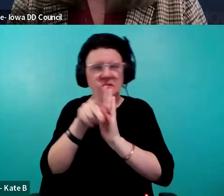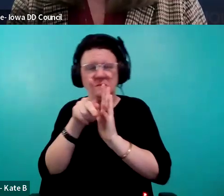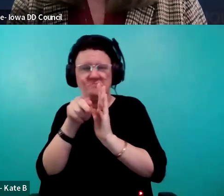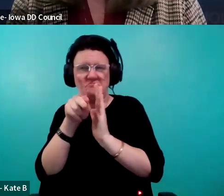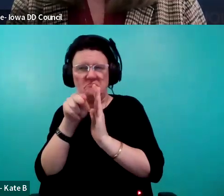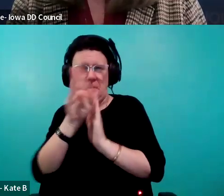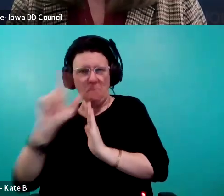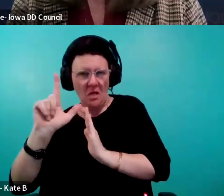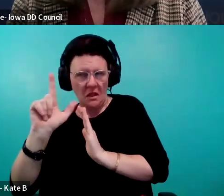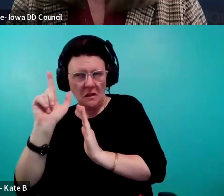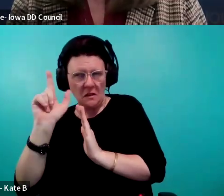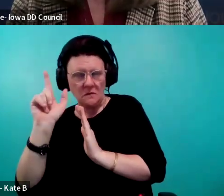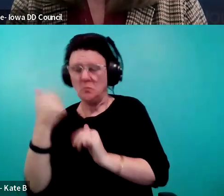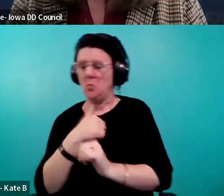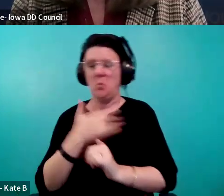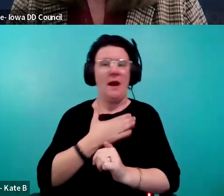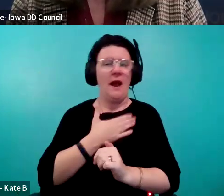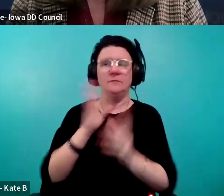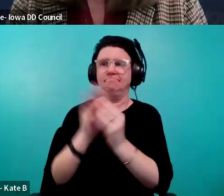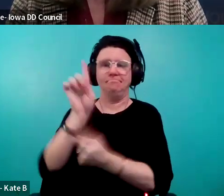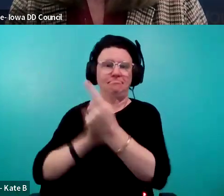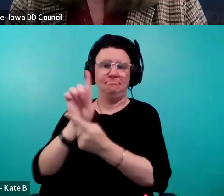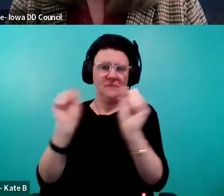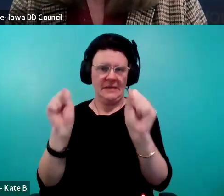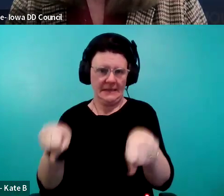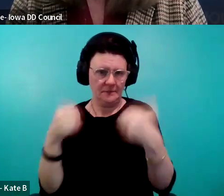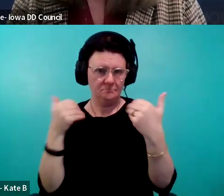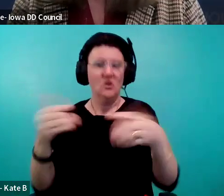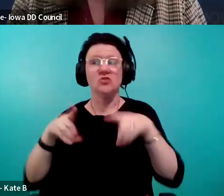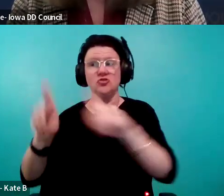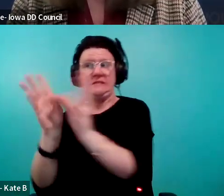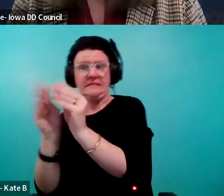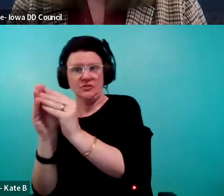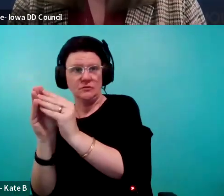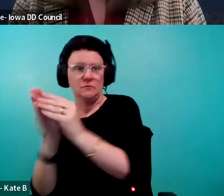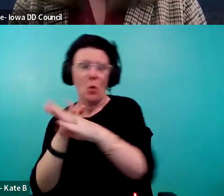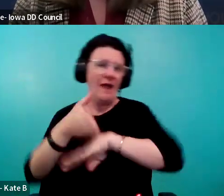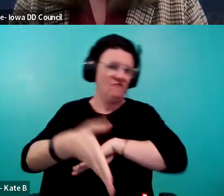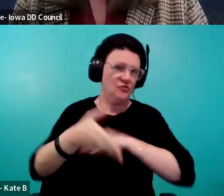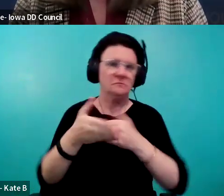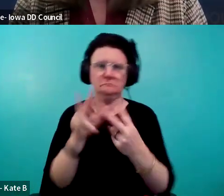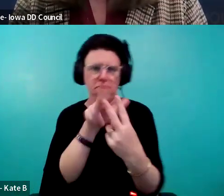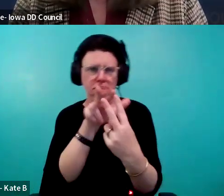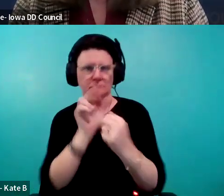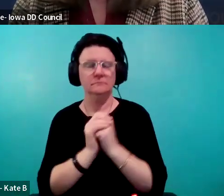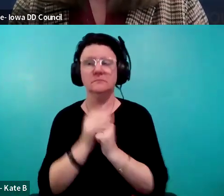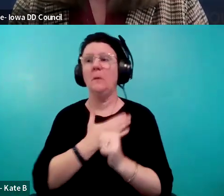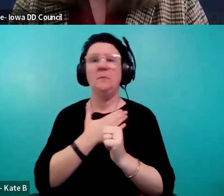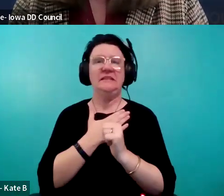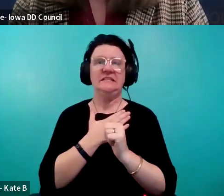disabilities, we'd be happy to meet one-on-one with you guys during session or even after session. So please just reach